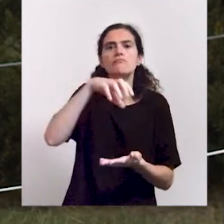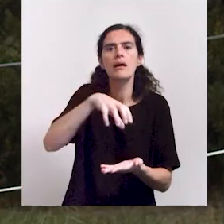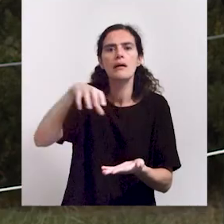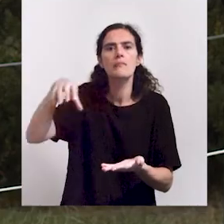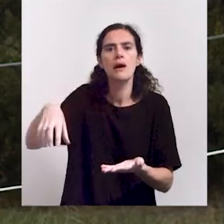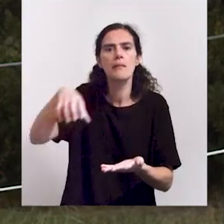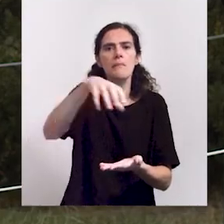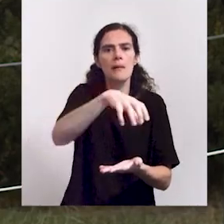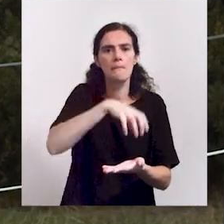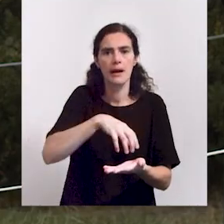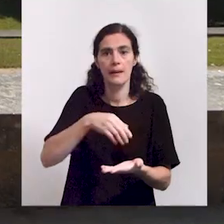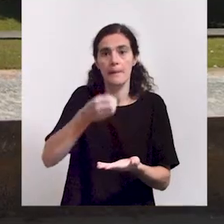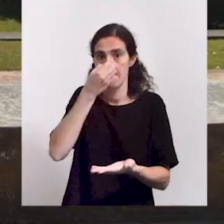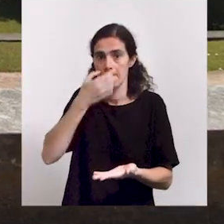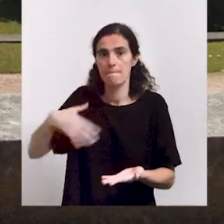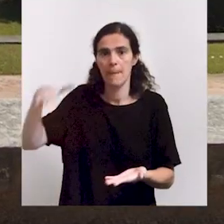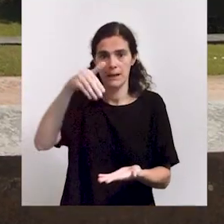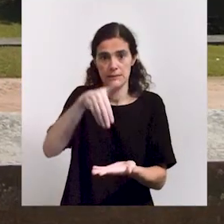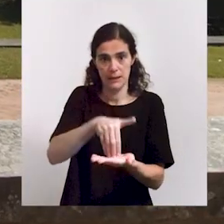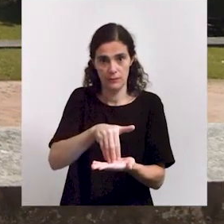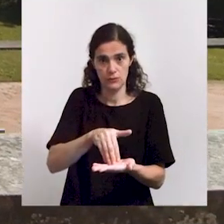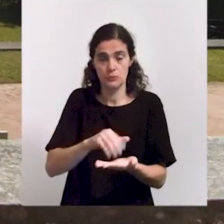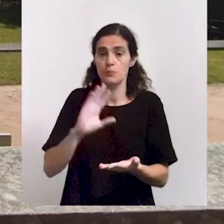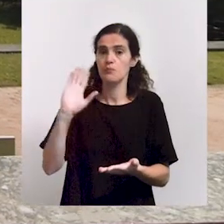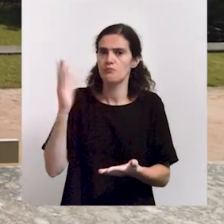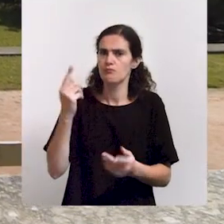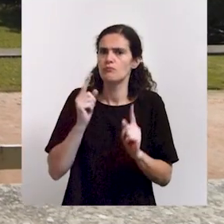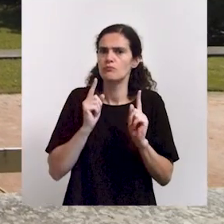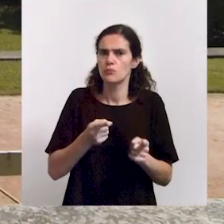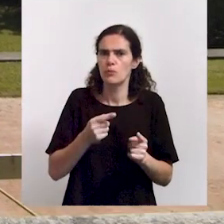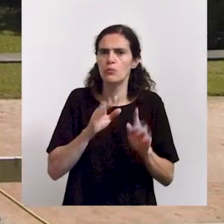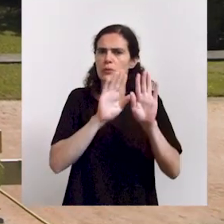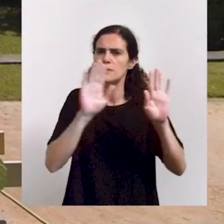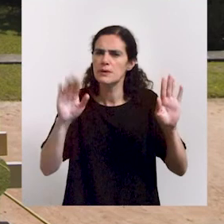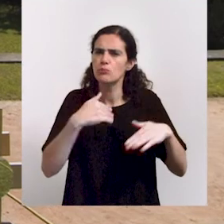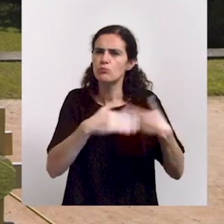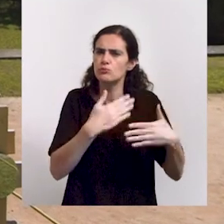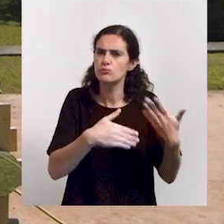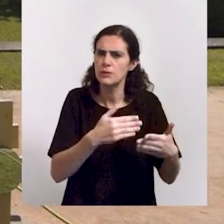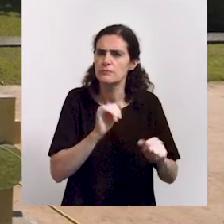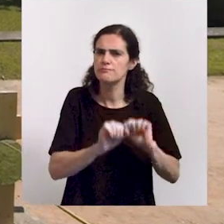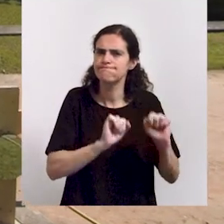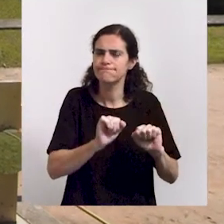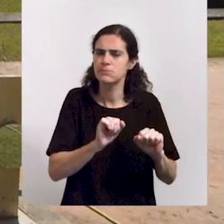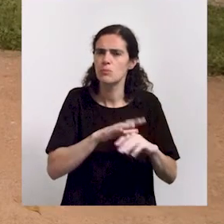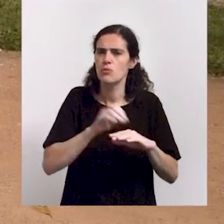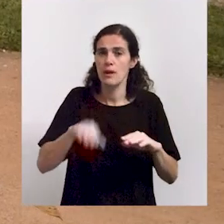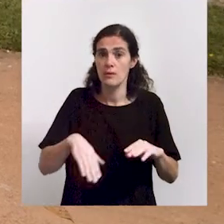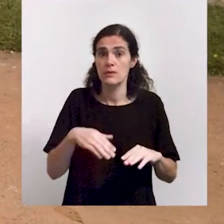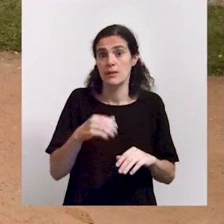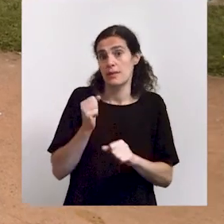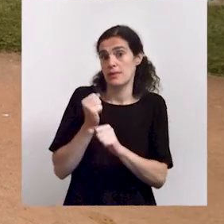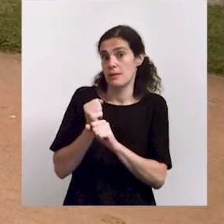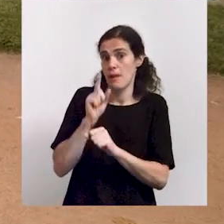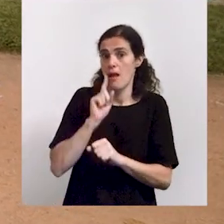in Serralves Park. When we started the process of the exhibition, and because YOKO ONO's work is very